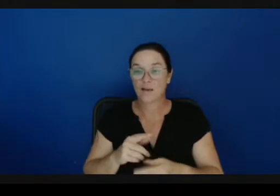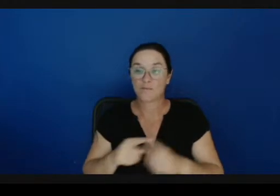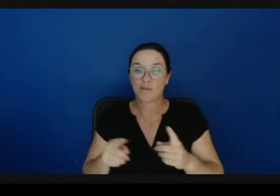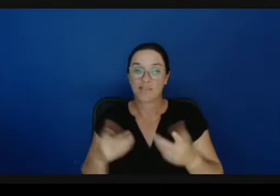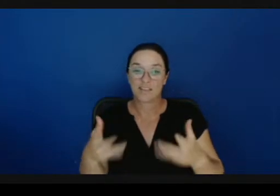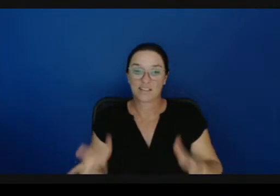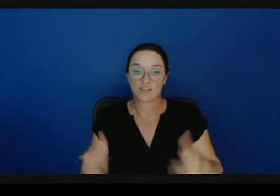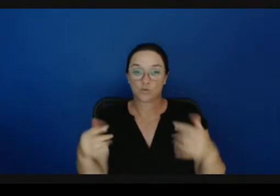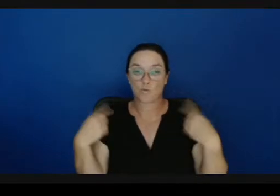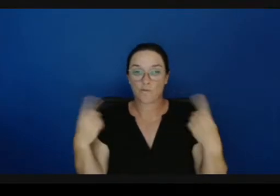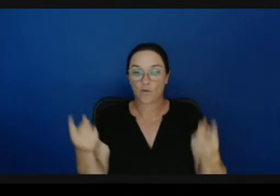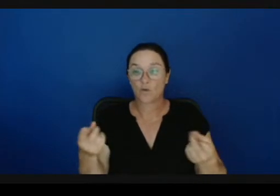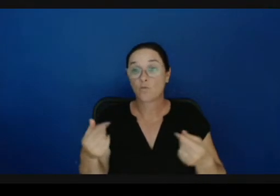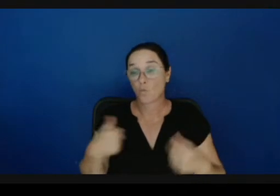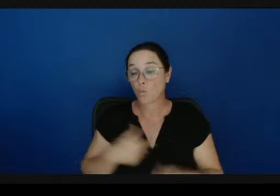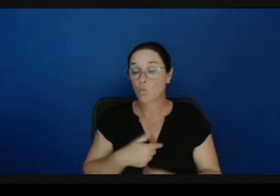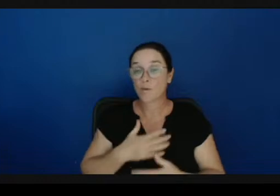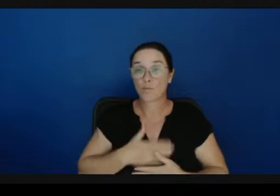webcam